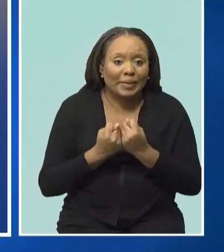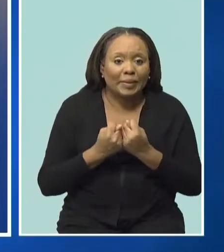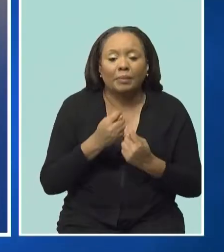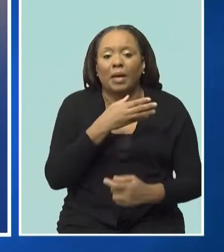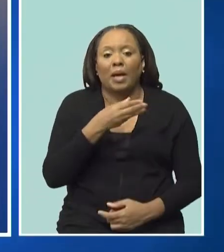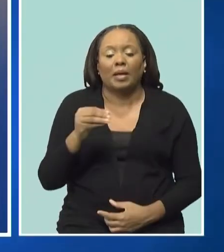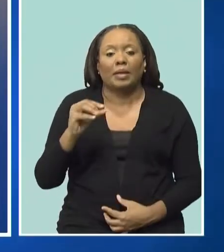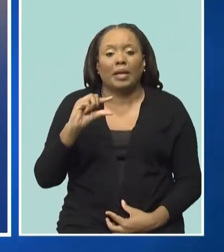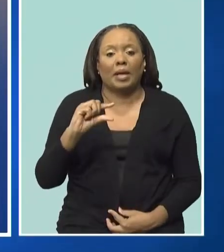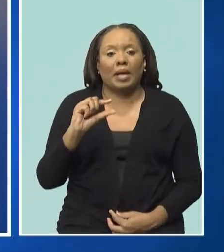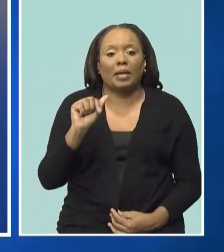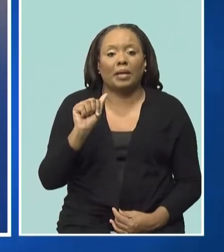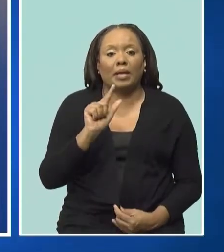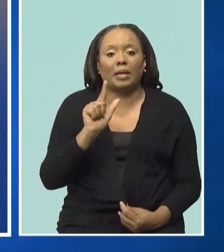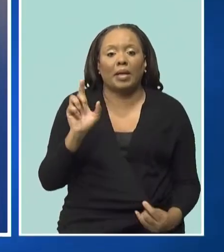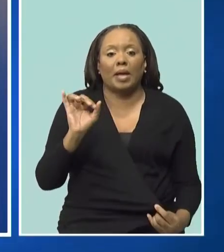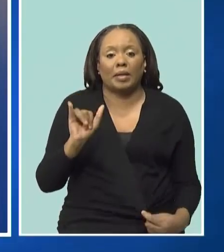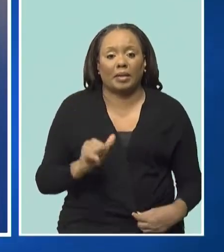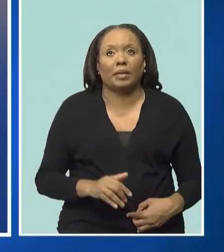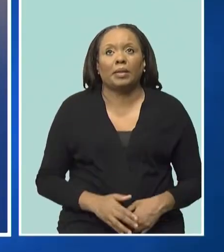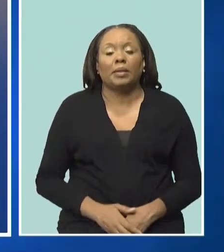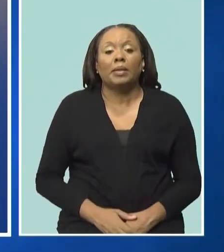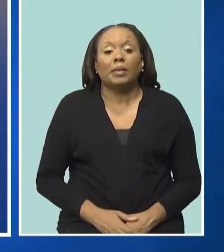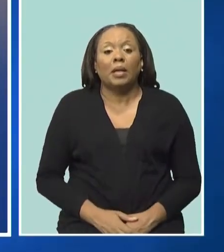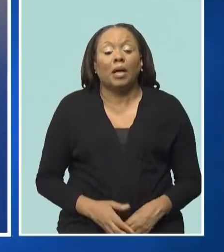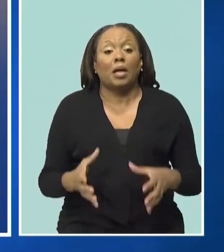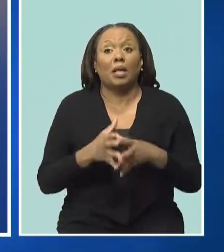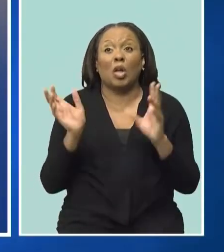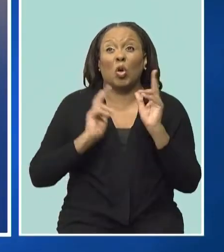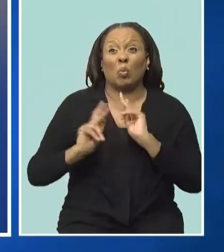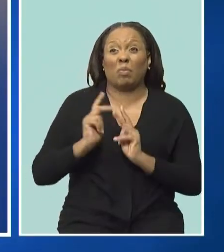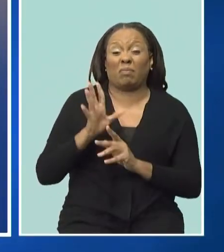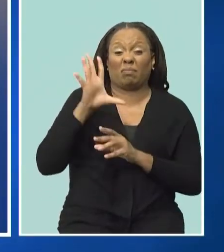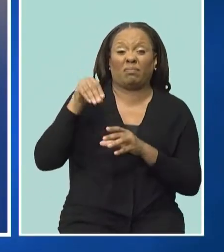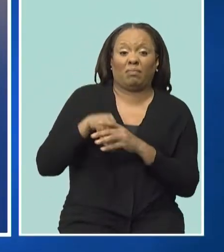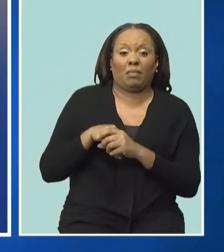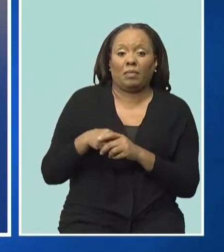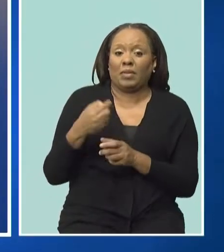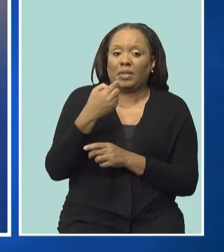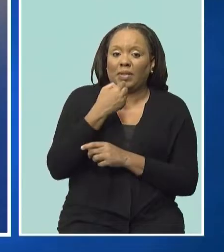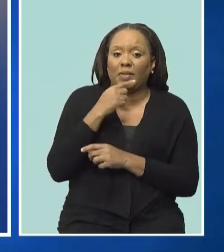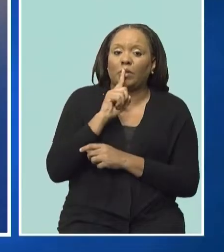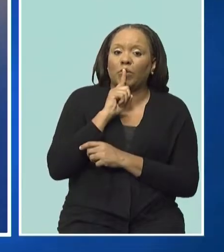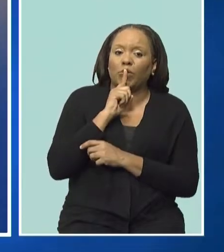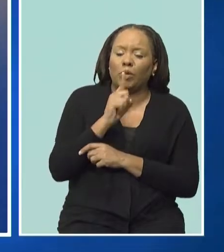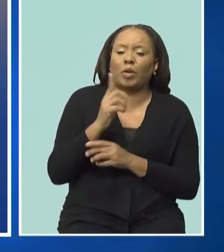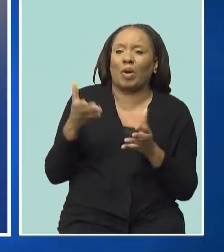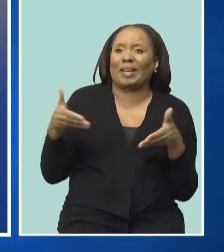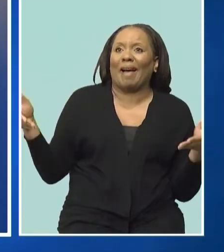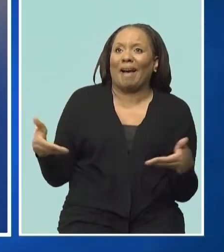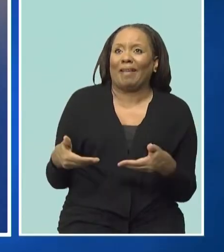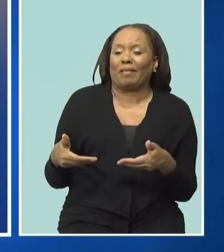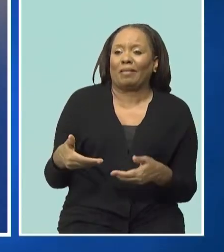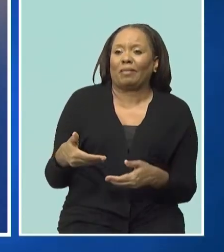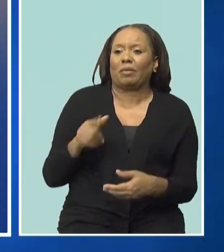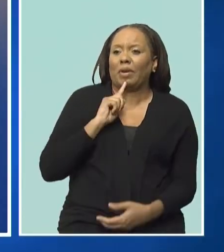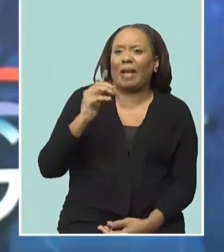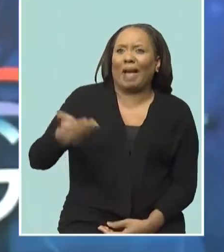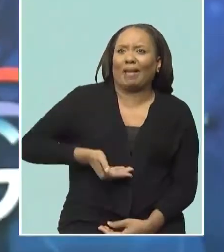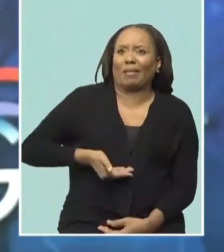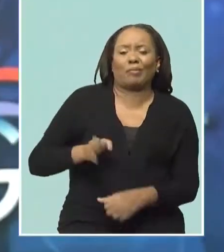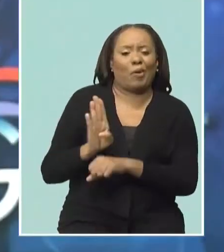to comment on the fair, Ms. Williams notes major players in the cruise industry have signaled their intention to hire